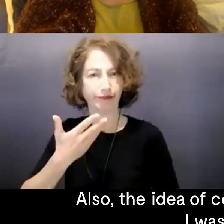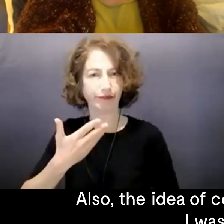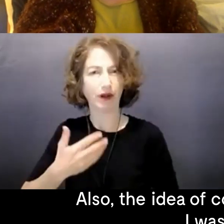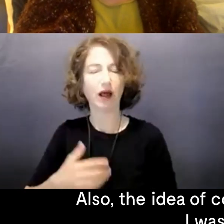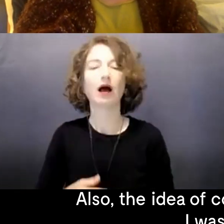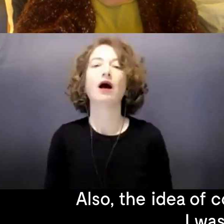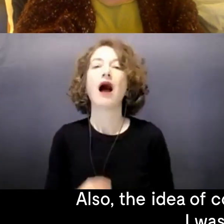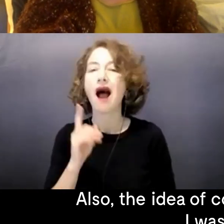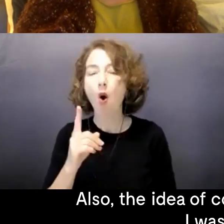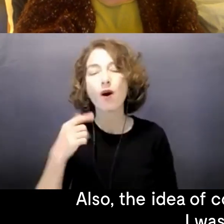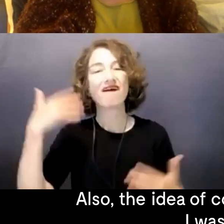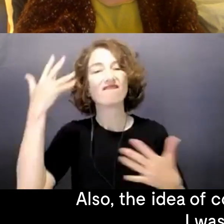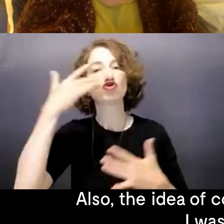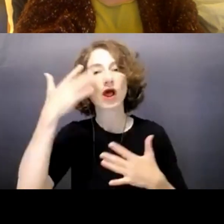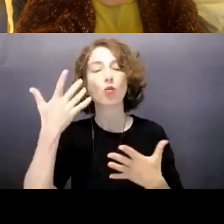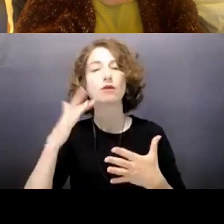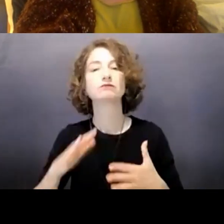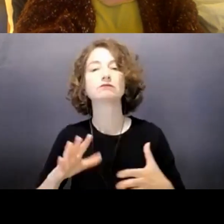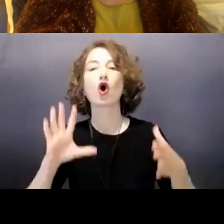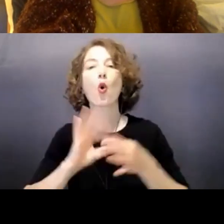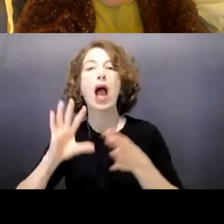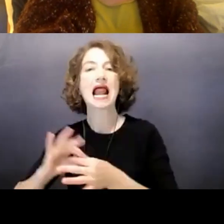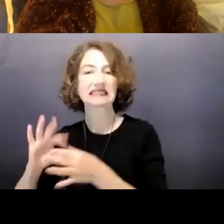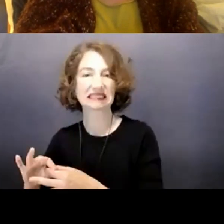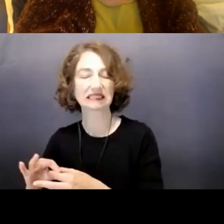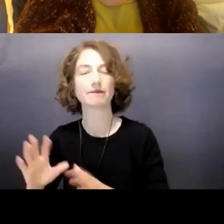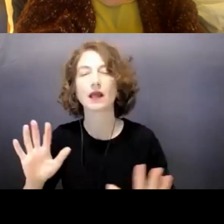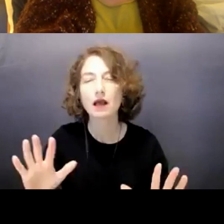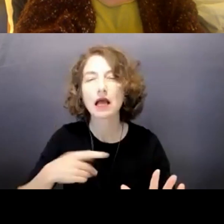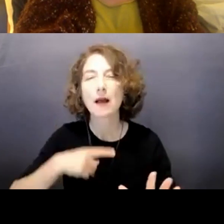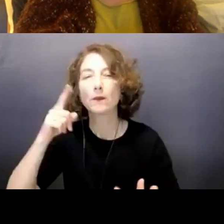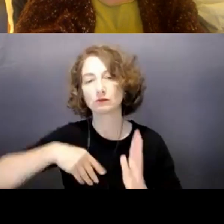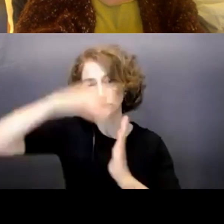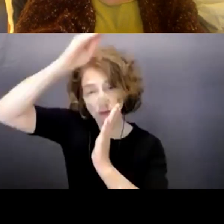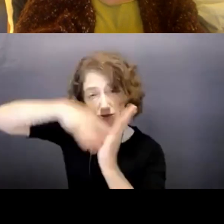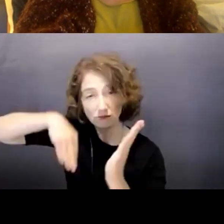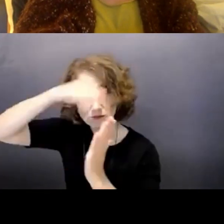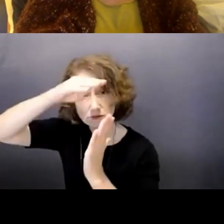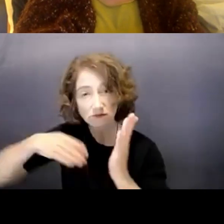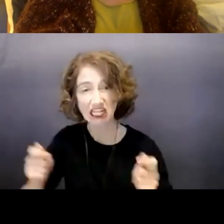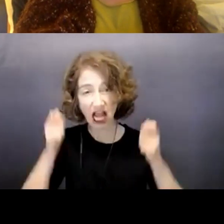coherence. Is one thing I was thinking, could I write something and be coherent and present it?